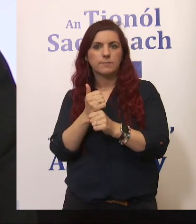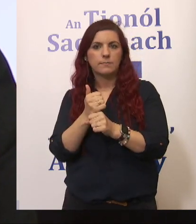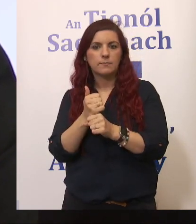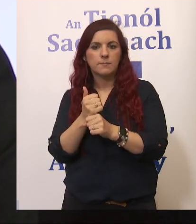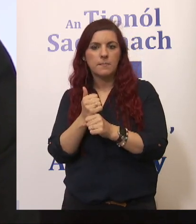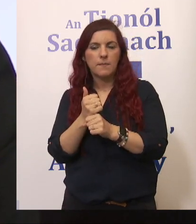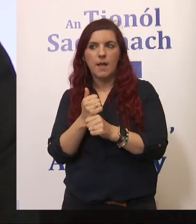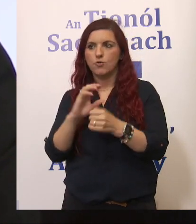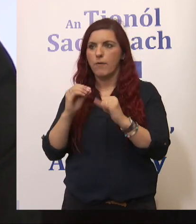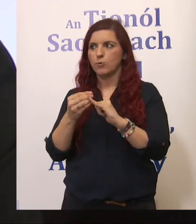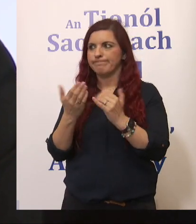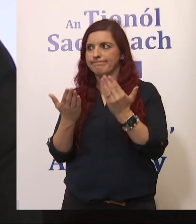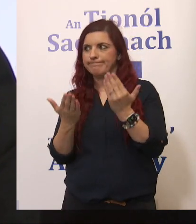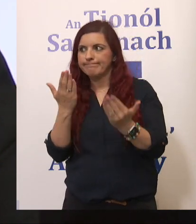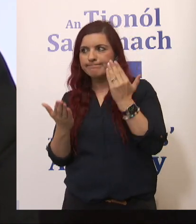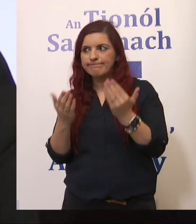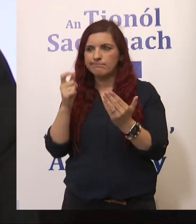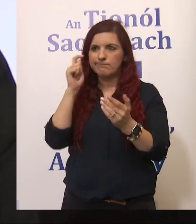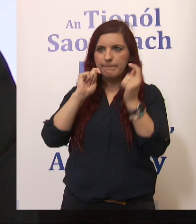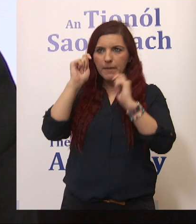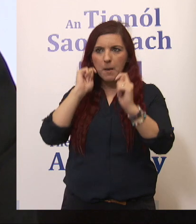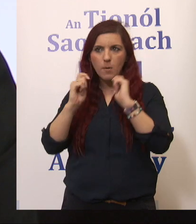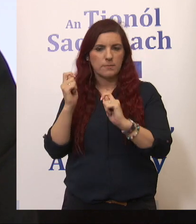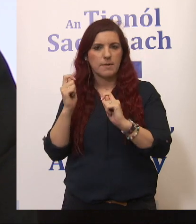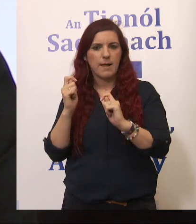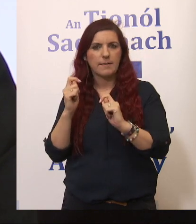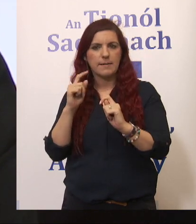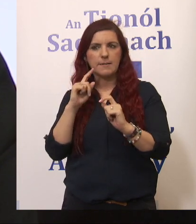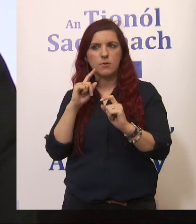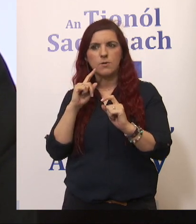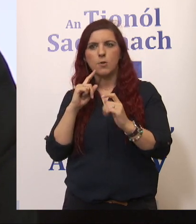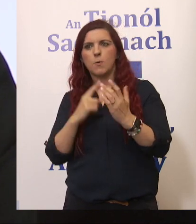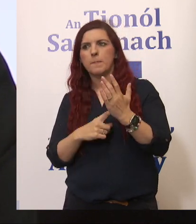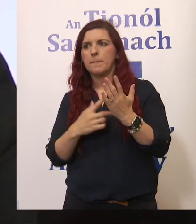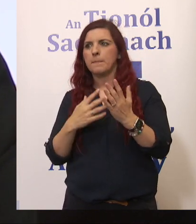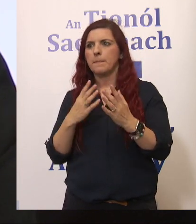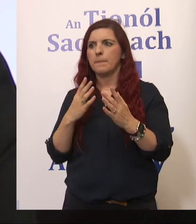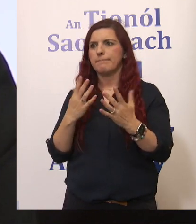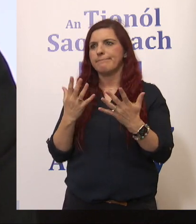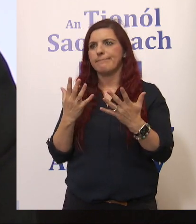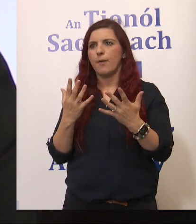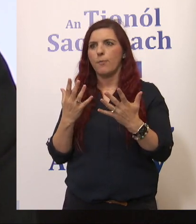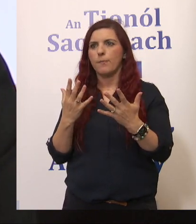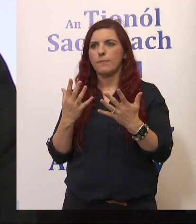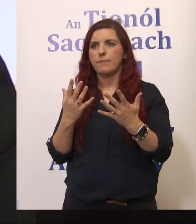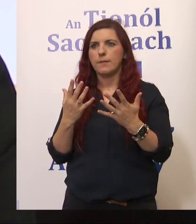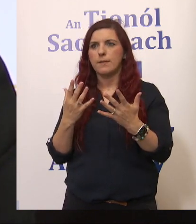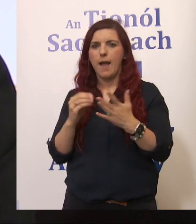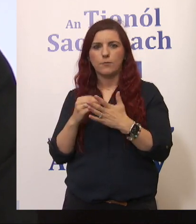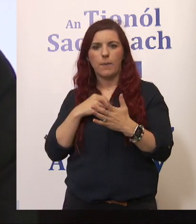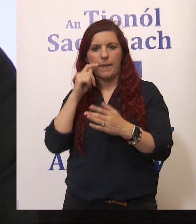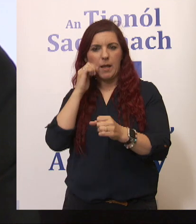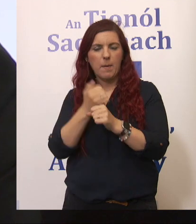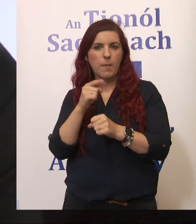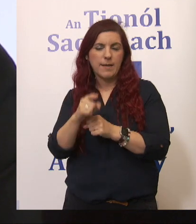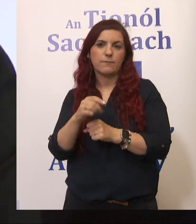tried to weigh up and felt, you know, on balance it was better to make large developments go straight to the national